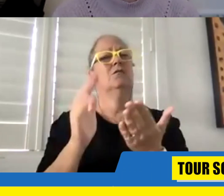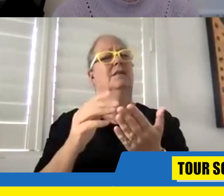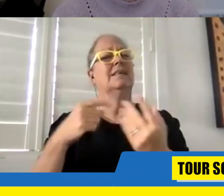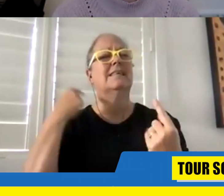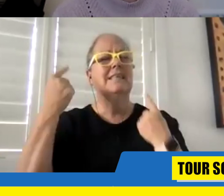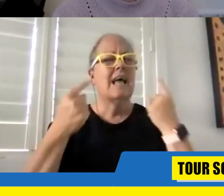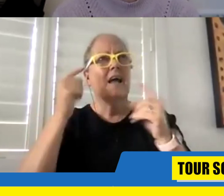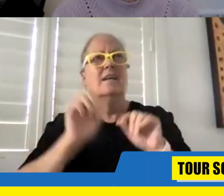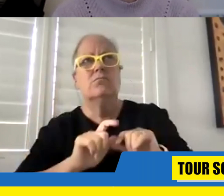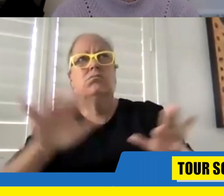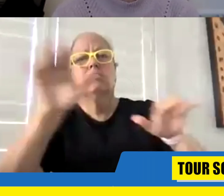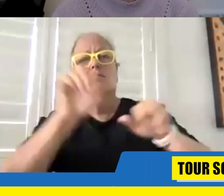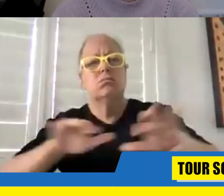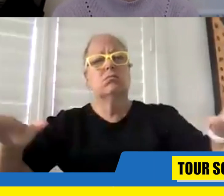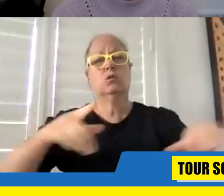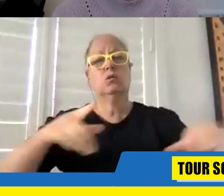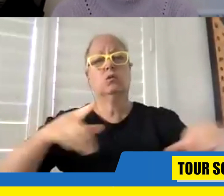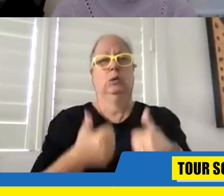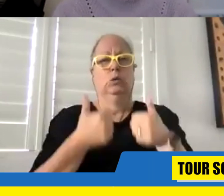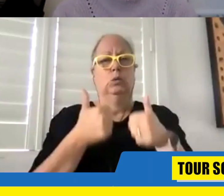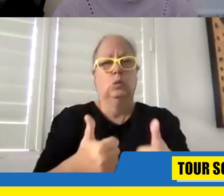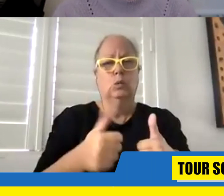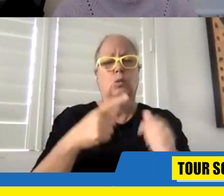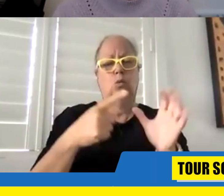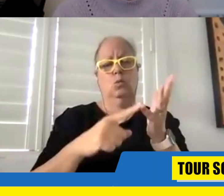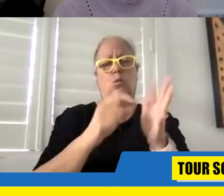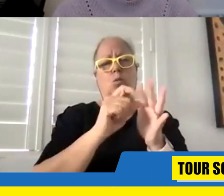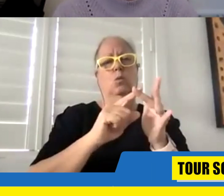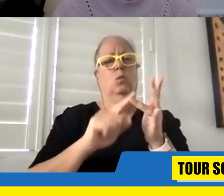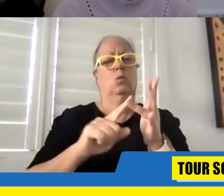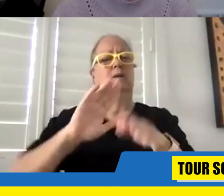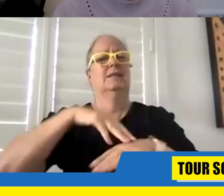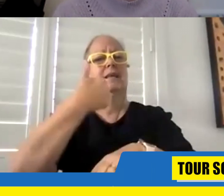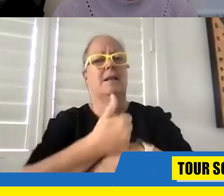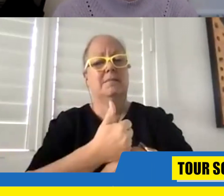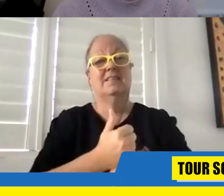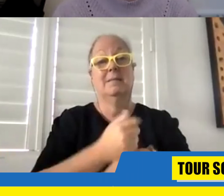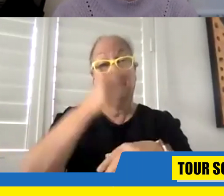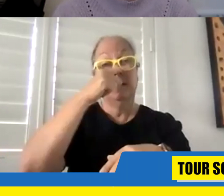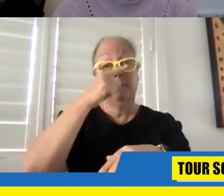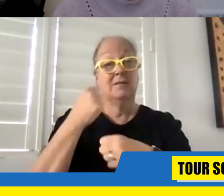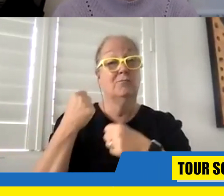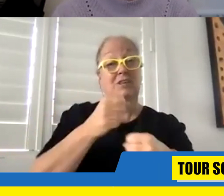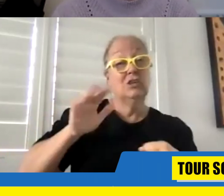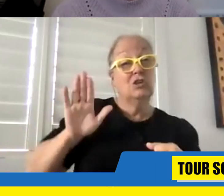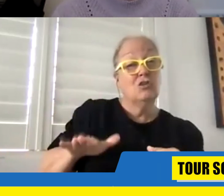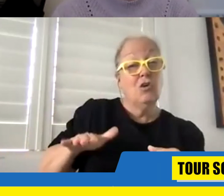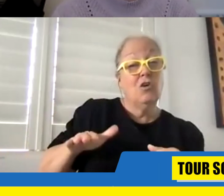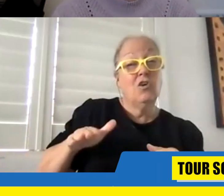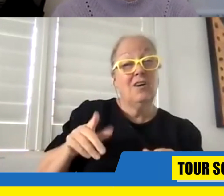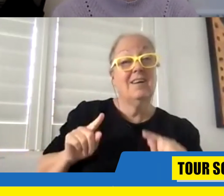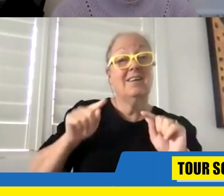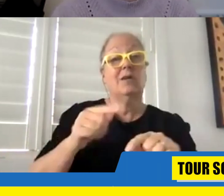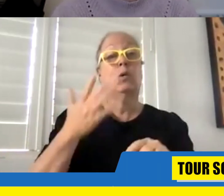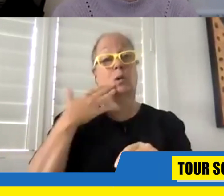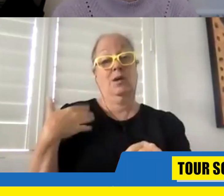of effort into the audio in order to make that a good show. People were bringing their dogs to this particular event, and when they had to go